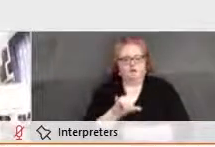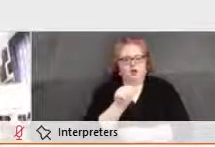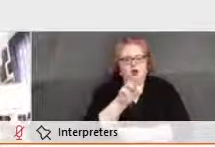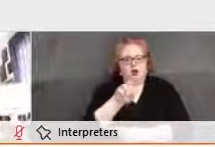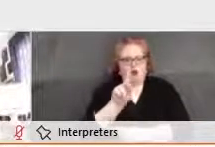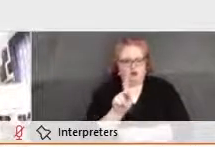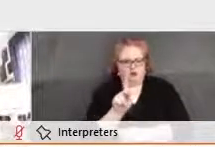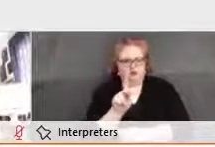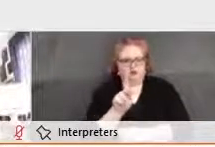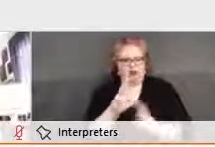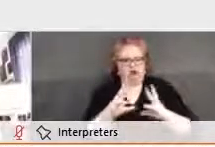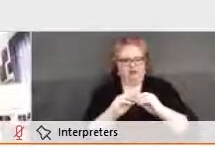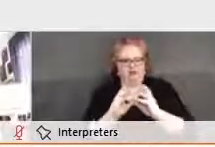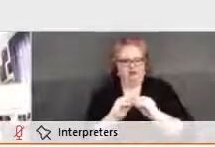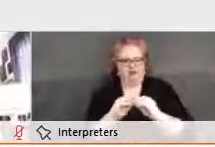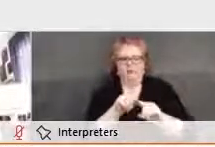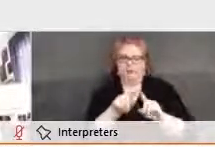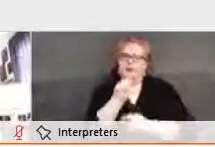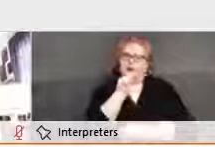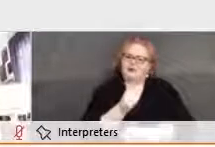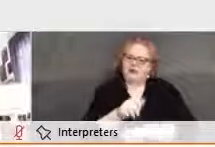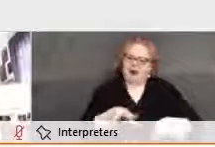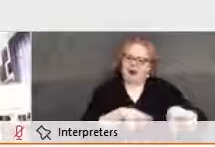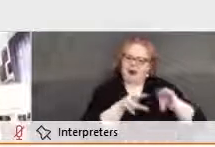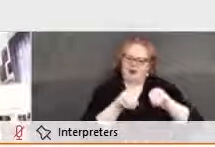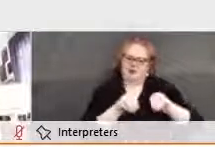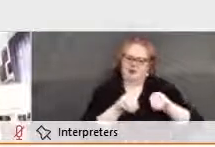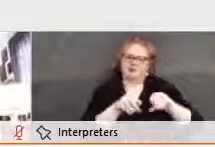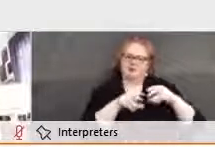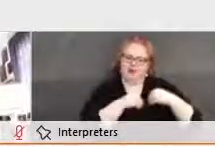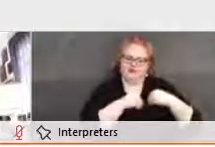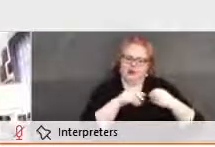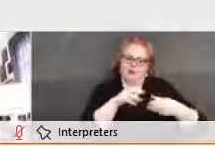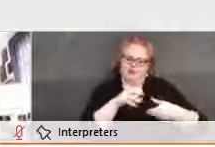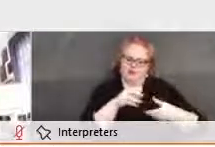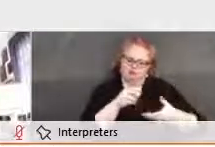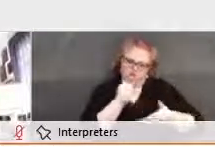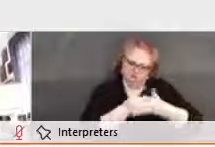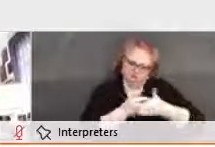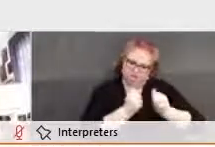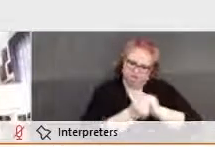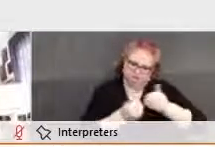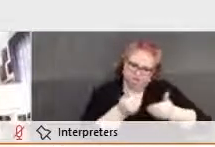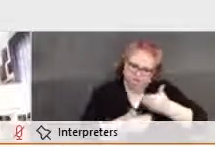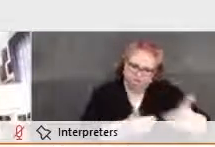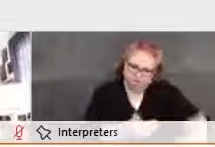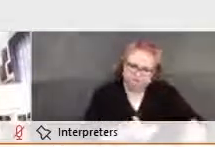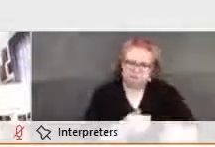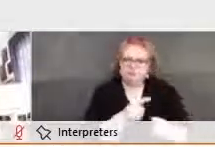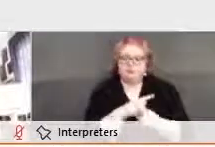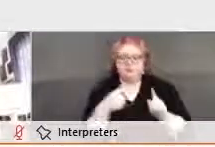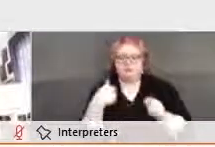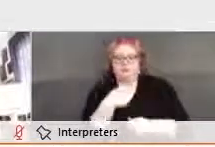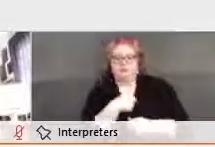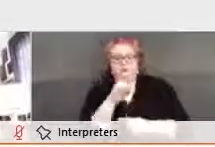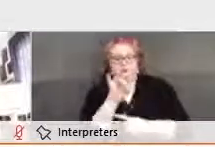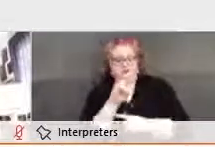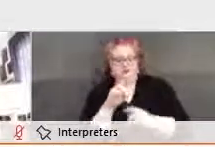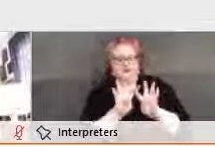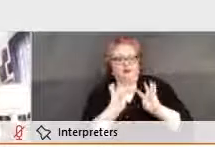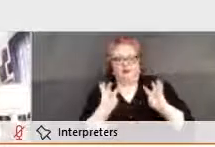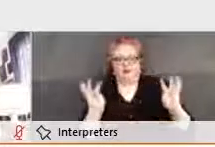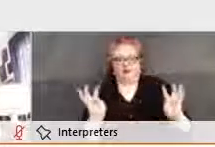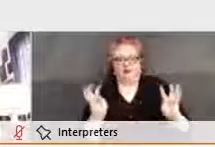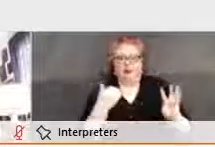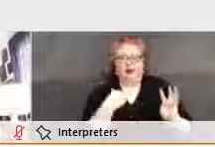adopted. The Arkansas legislature took up the proposed U.S. constitutional amendment in a special session called by Governor